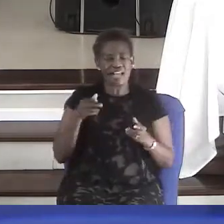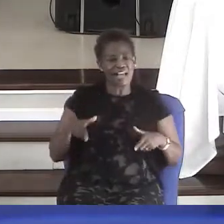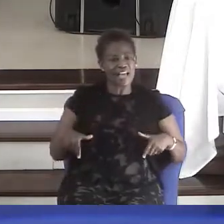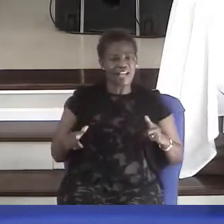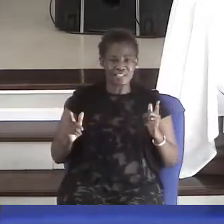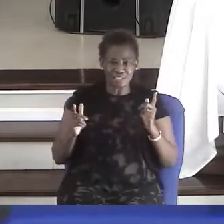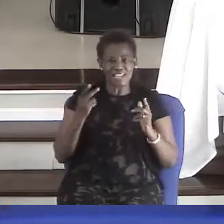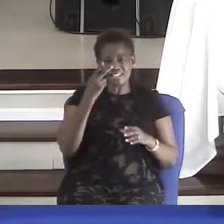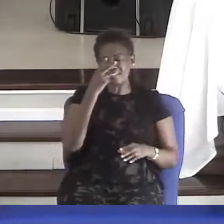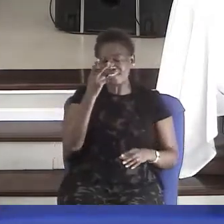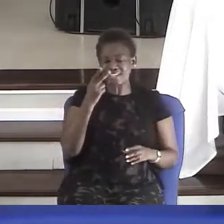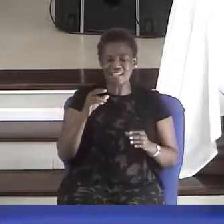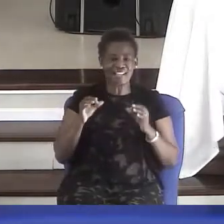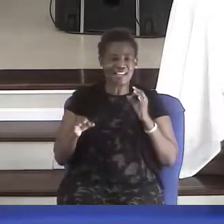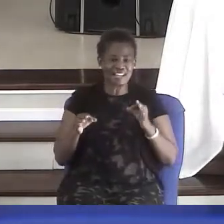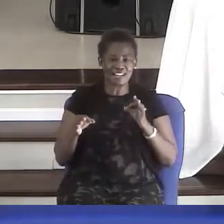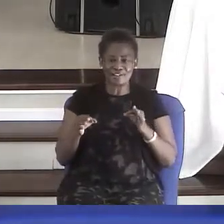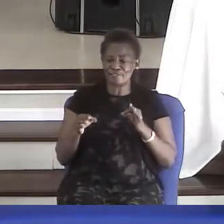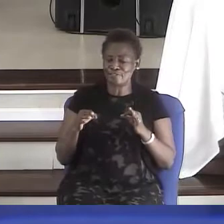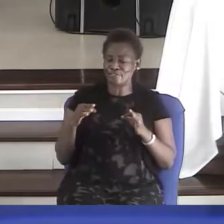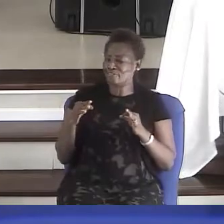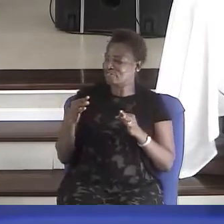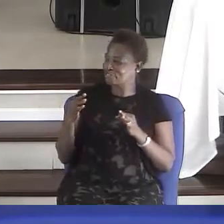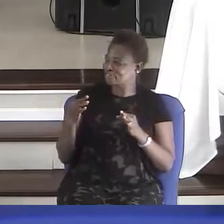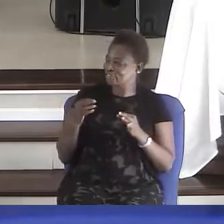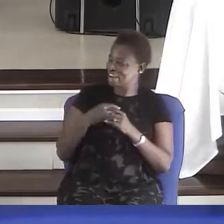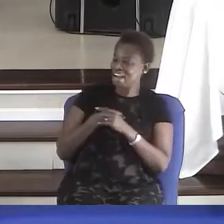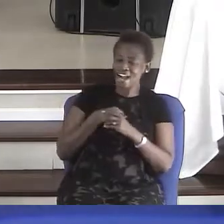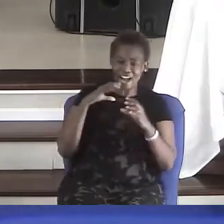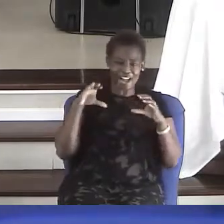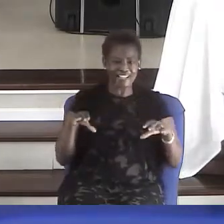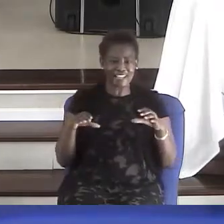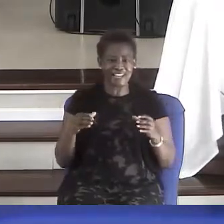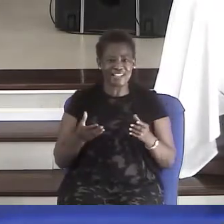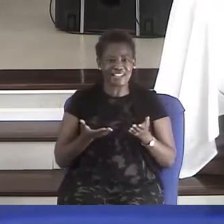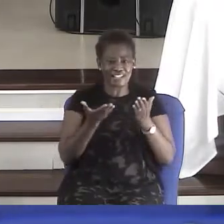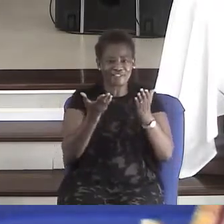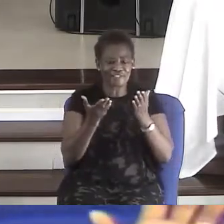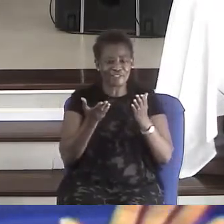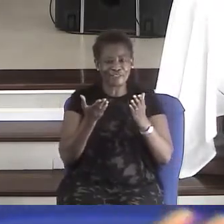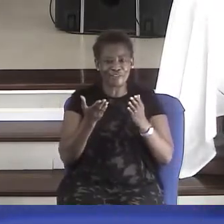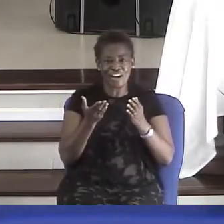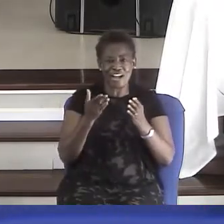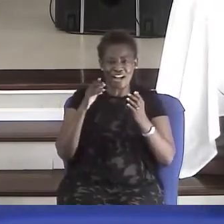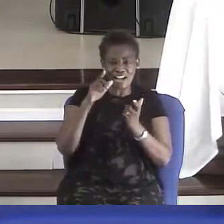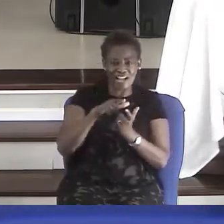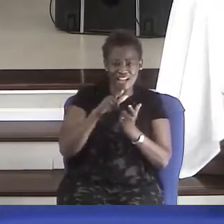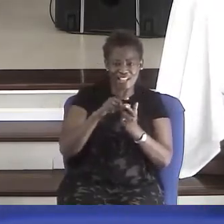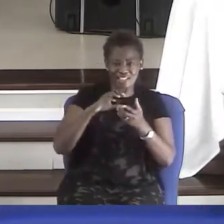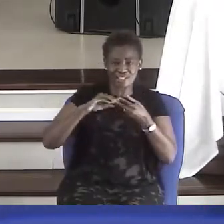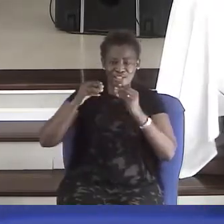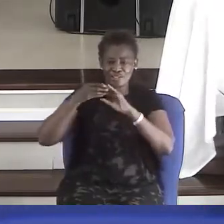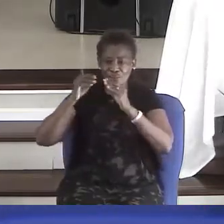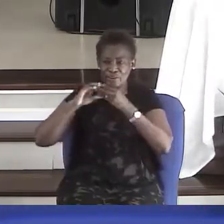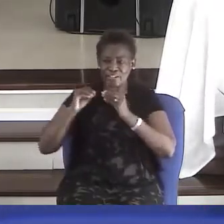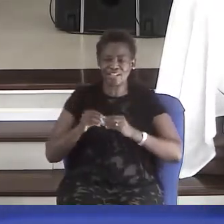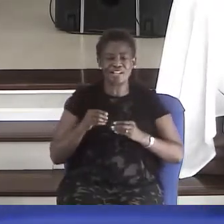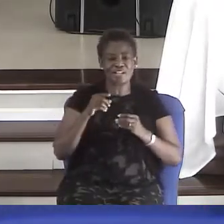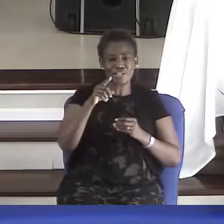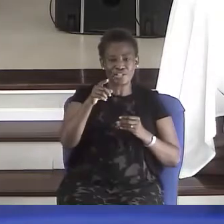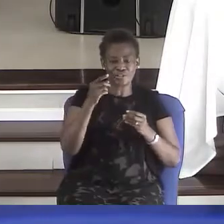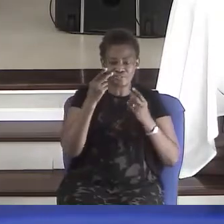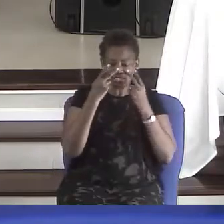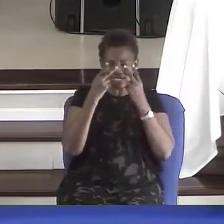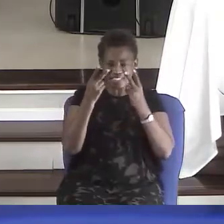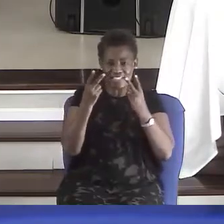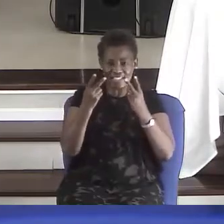a little nugget so that it becomes even clearer for you. You've already seen three high points. You've seen